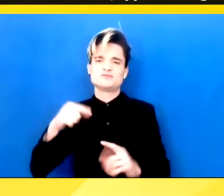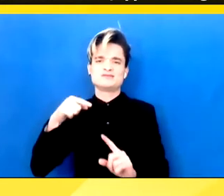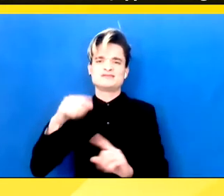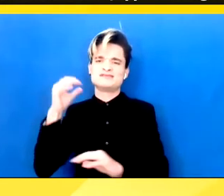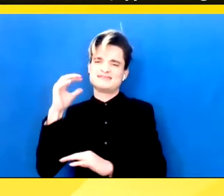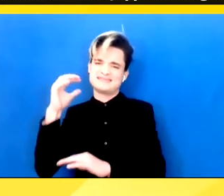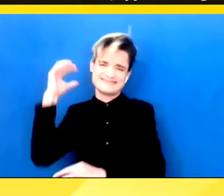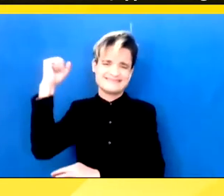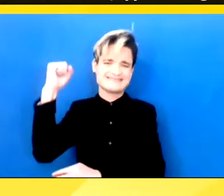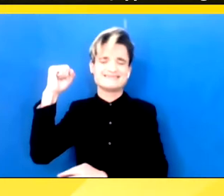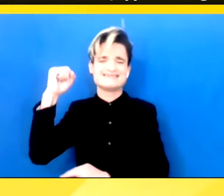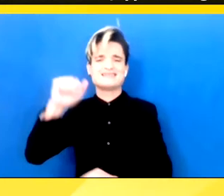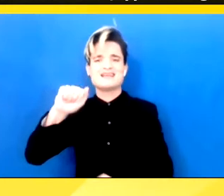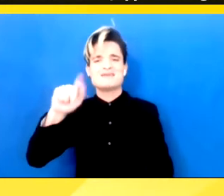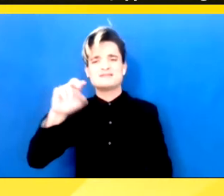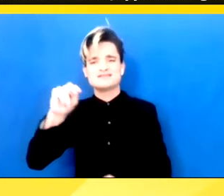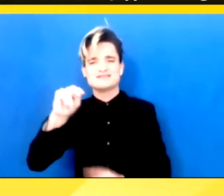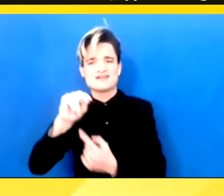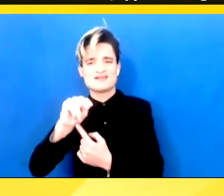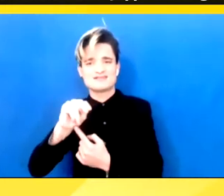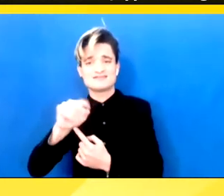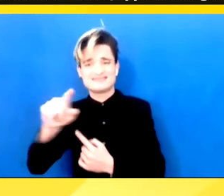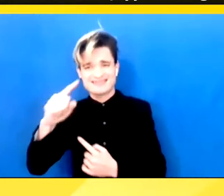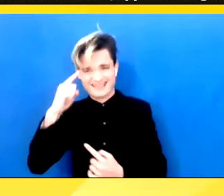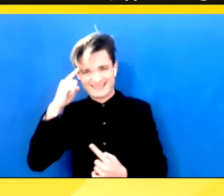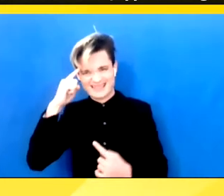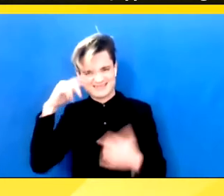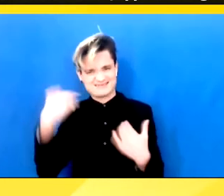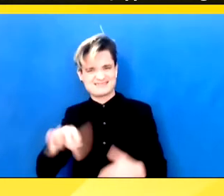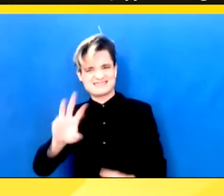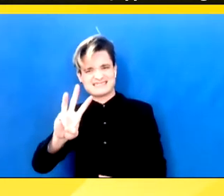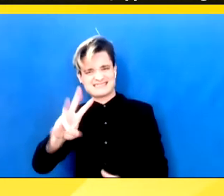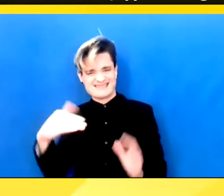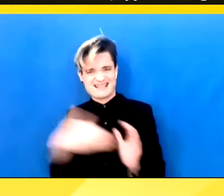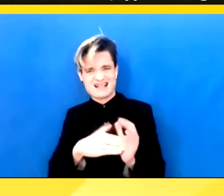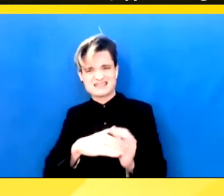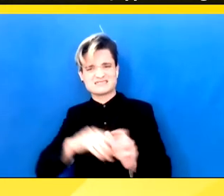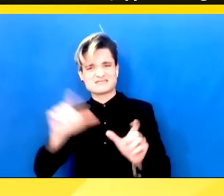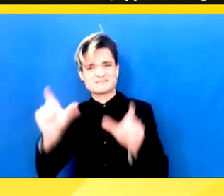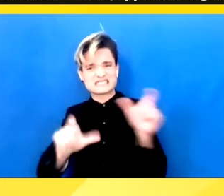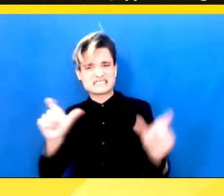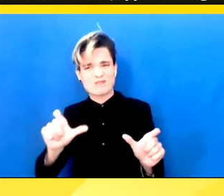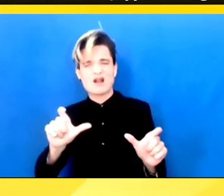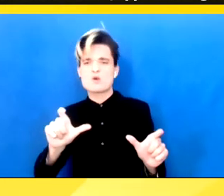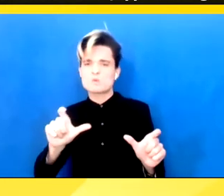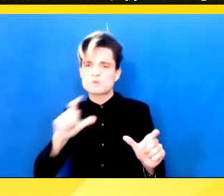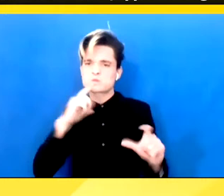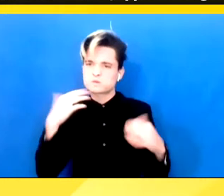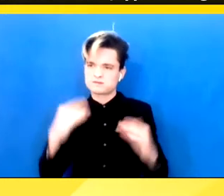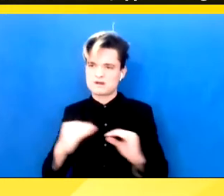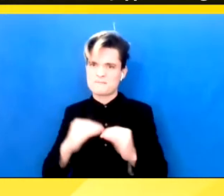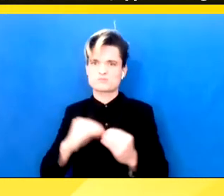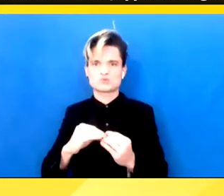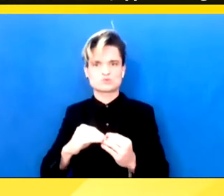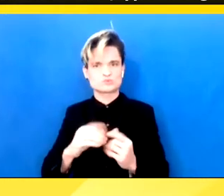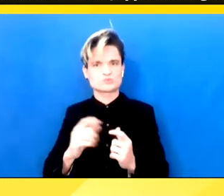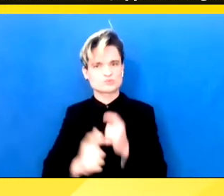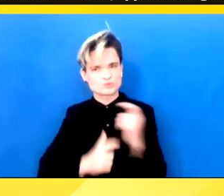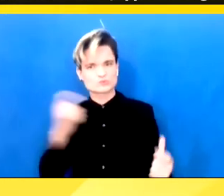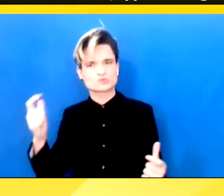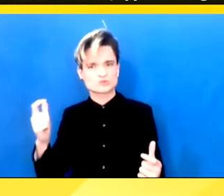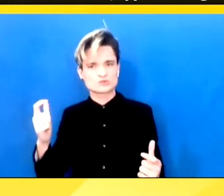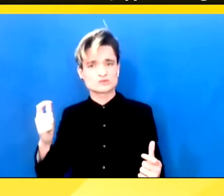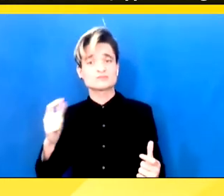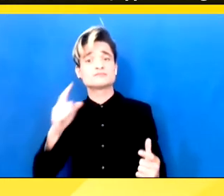of Bessemer, as Reverend Barbara was saying. Our call to action today is to keep on tuning in, keep on pushing